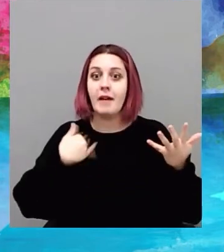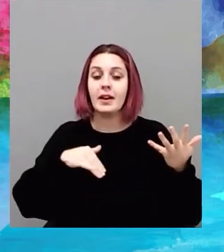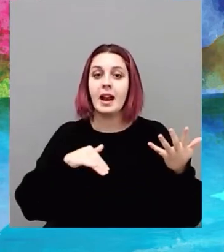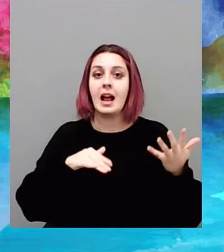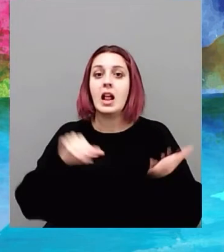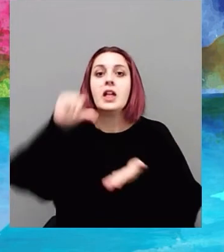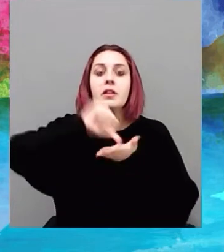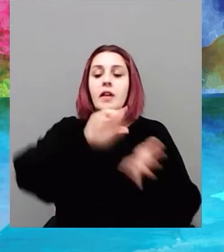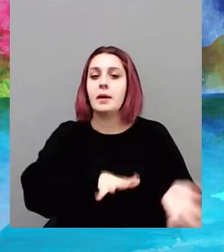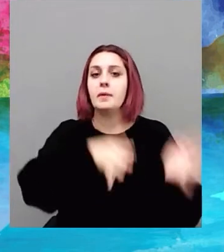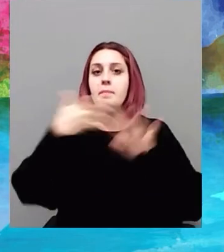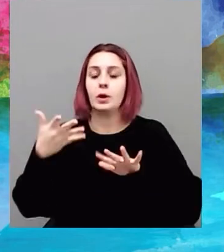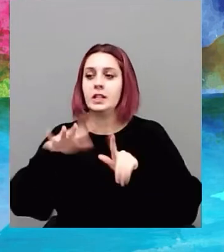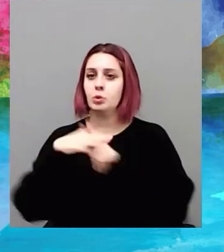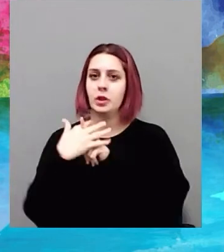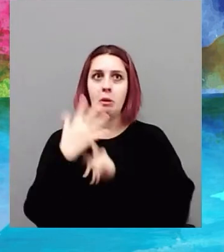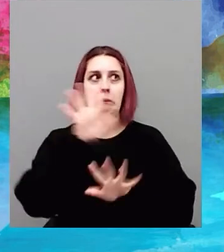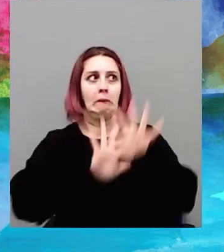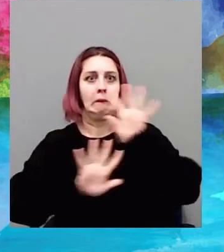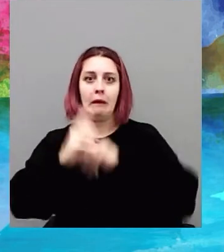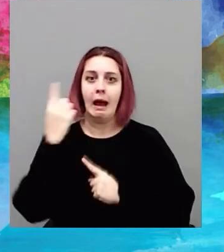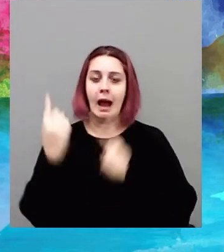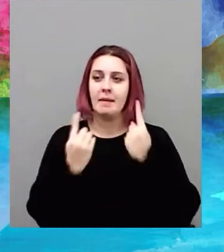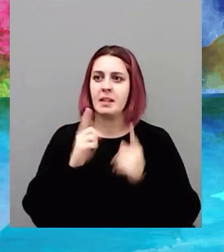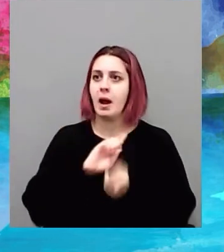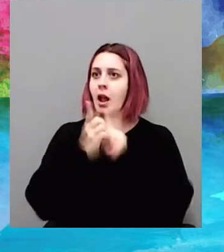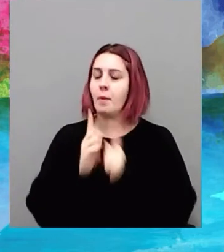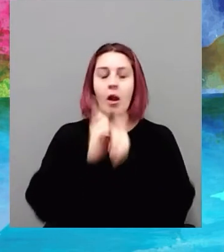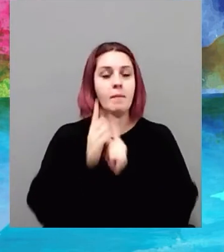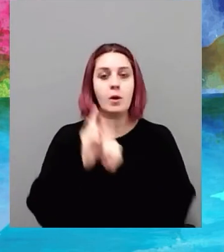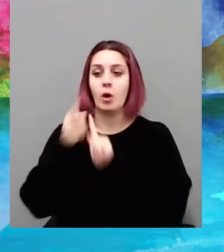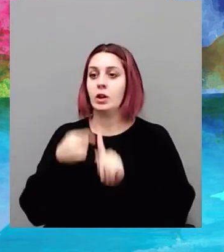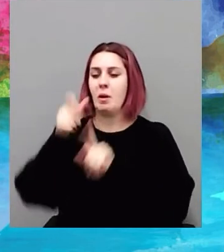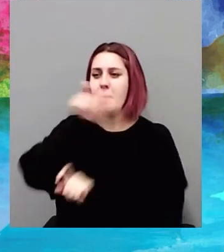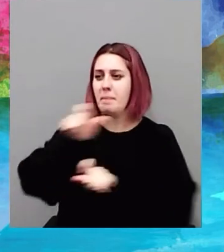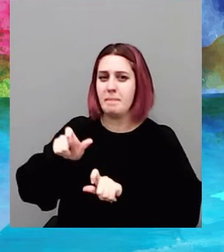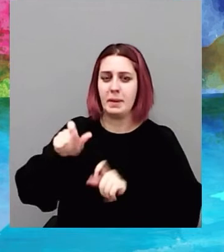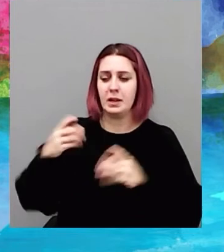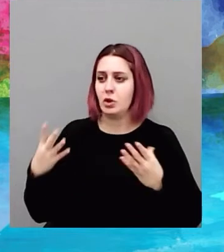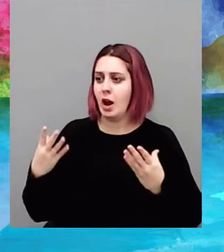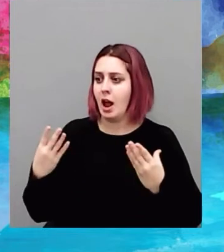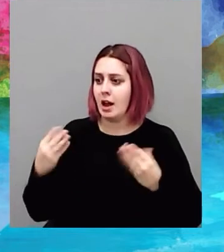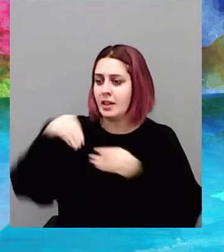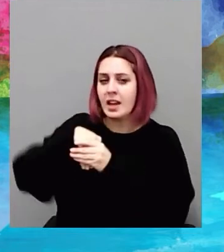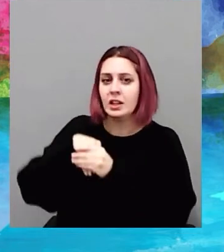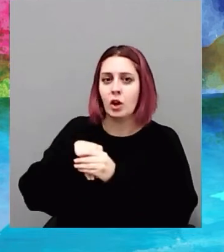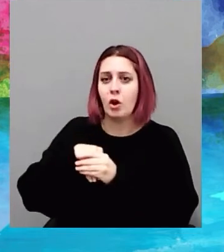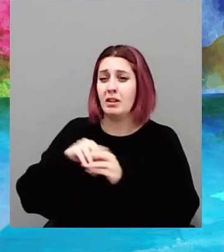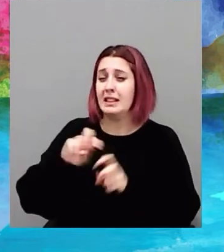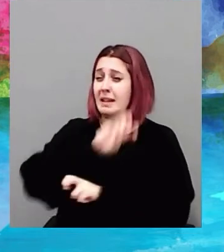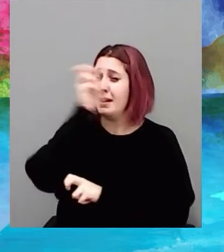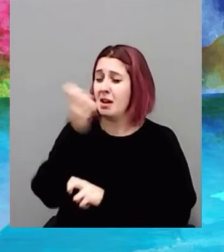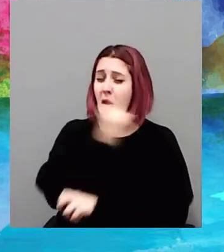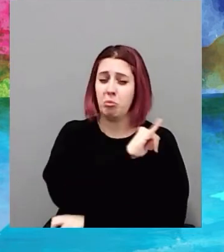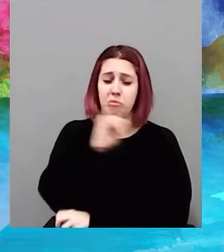this has made cities very complex and very changing places where